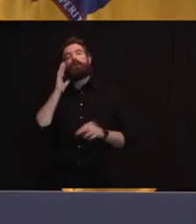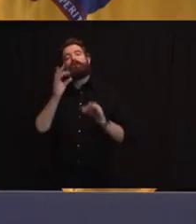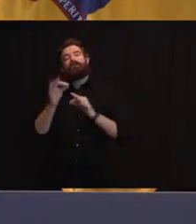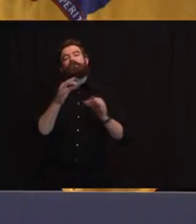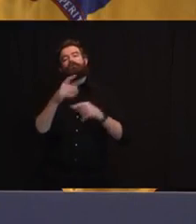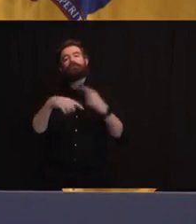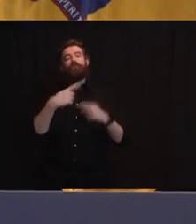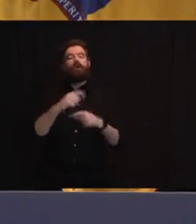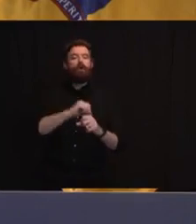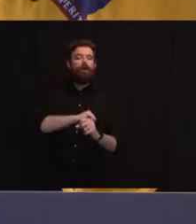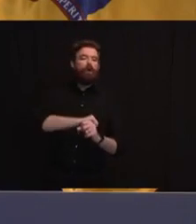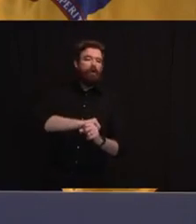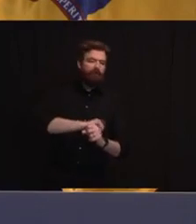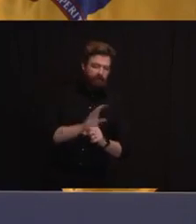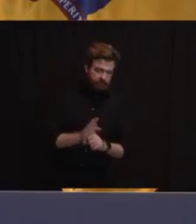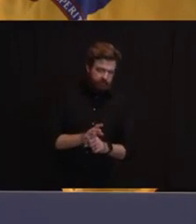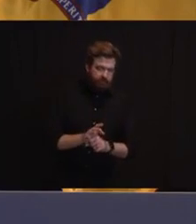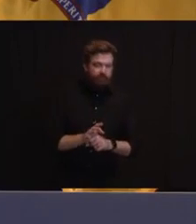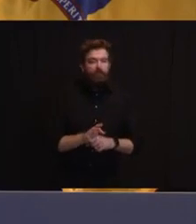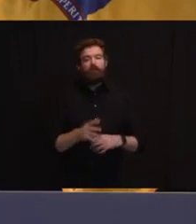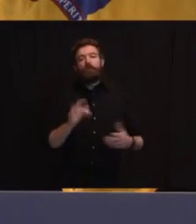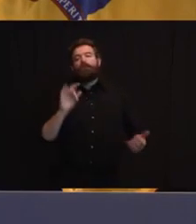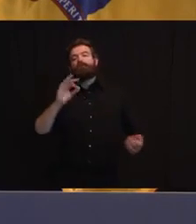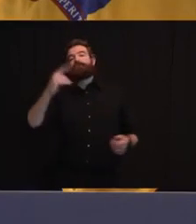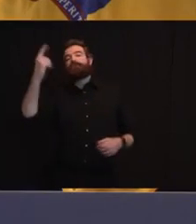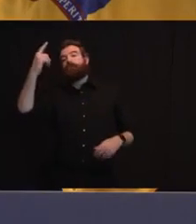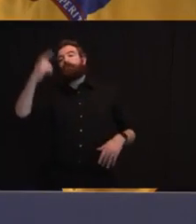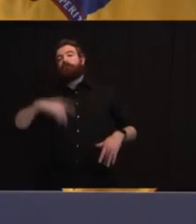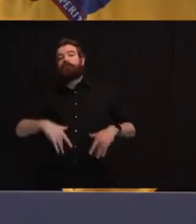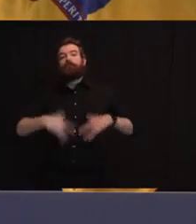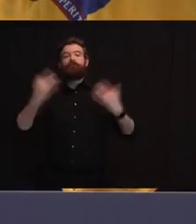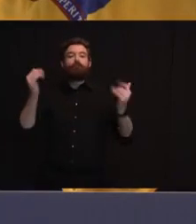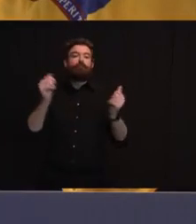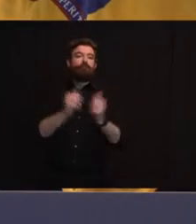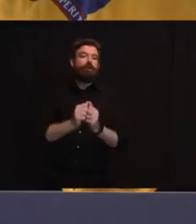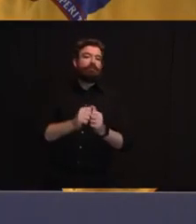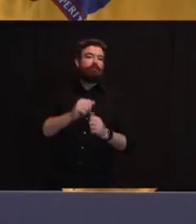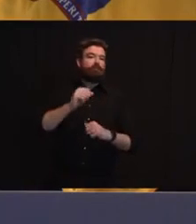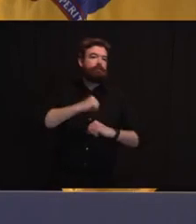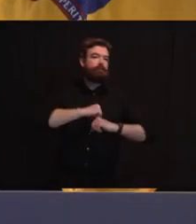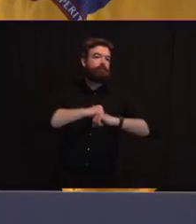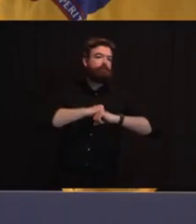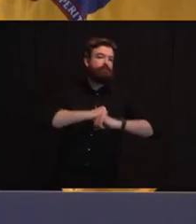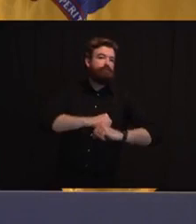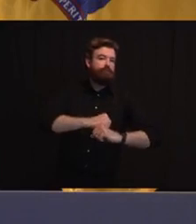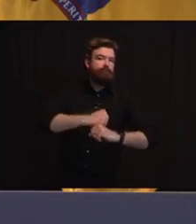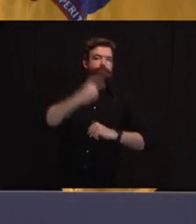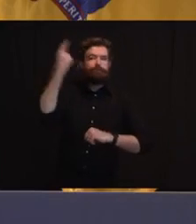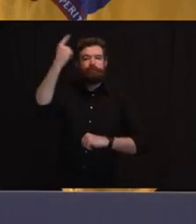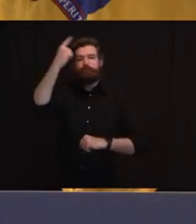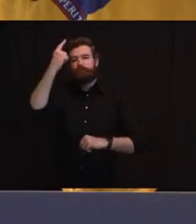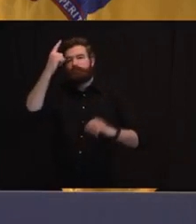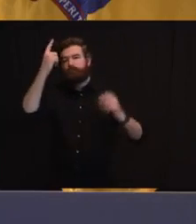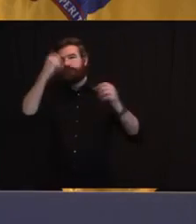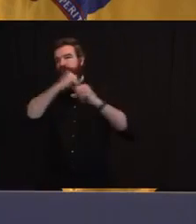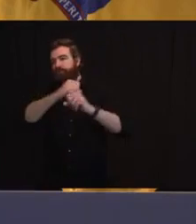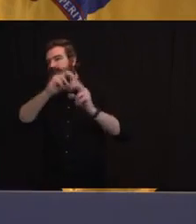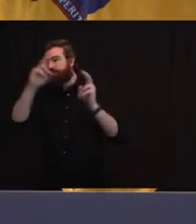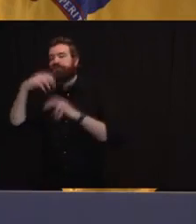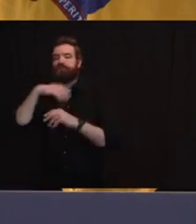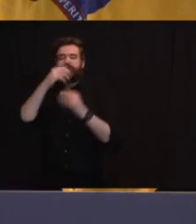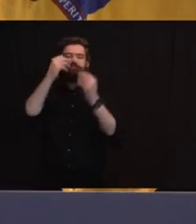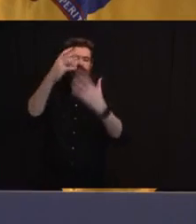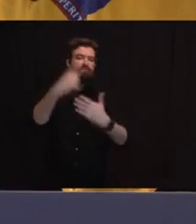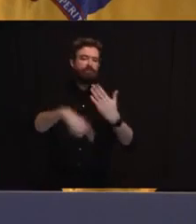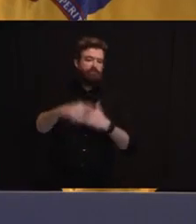a security matter. Obviously, if we think there's something that needs to be communicated, we will do so at the time and in the